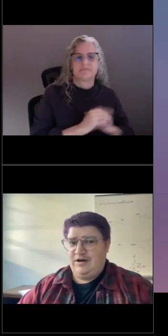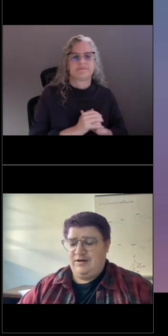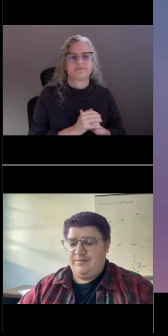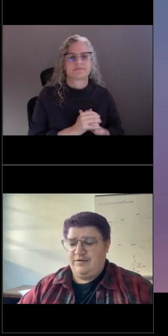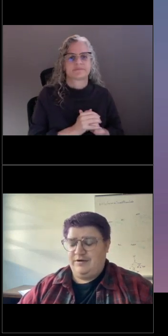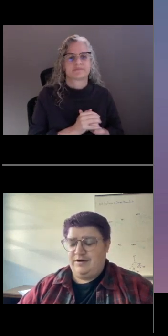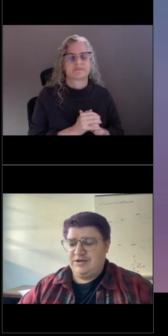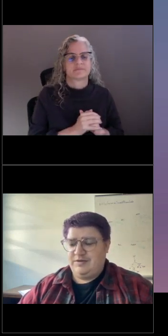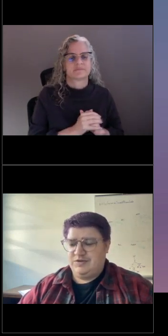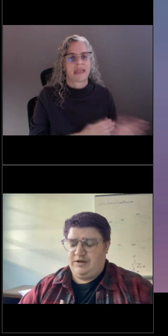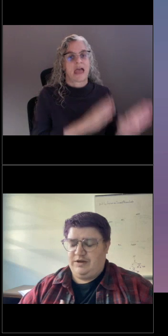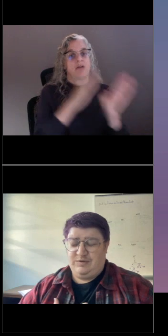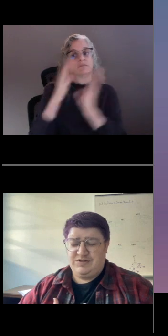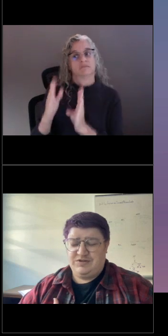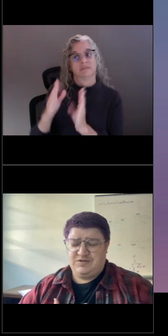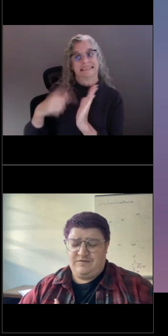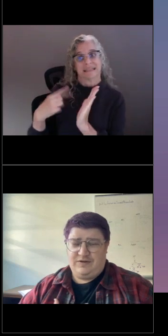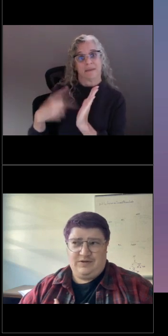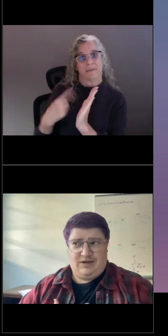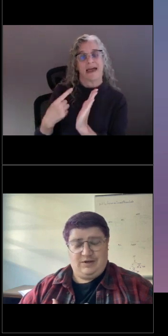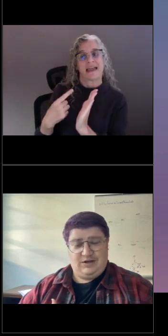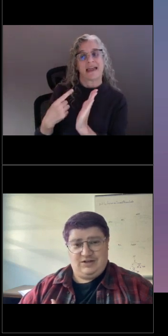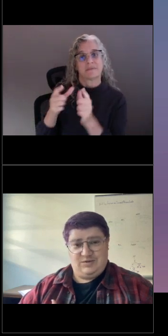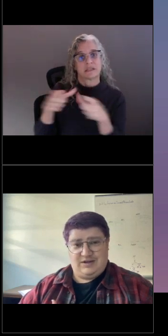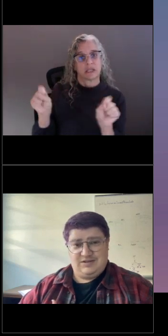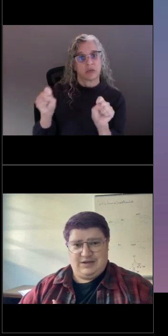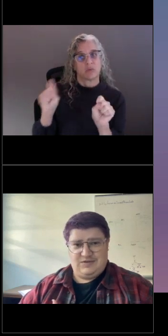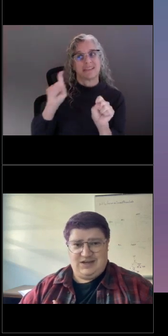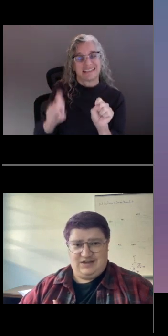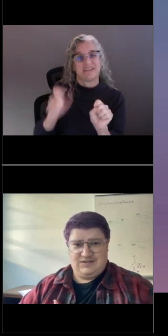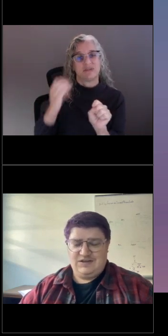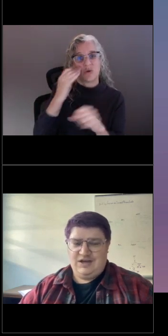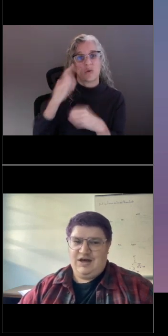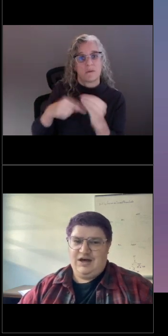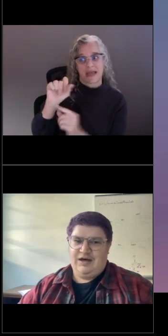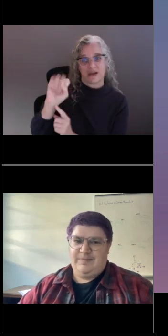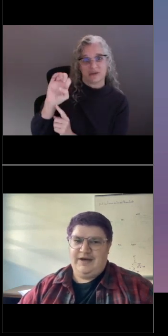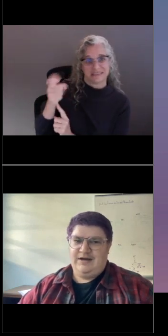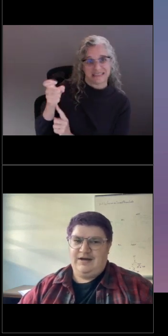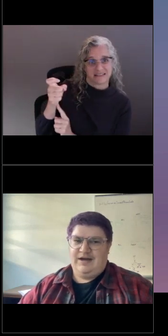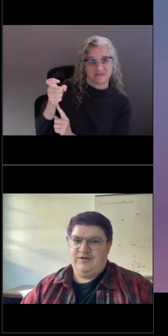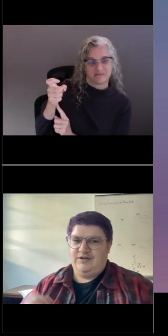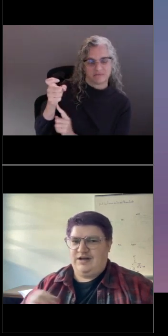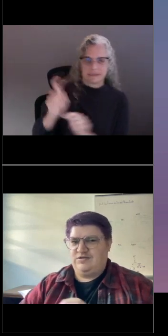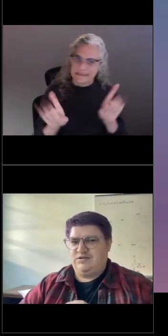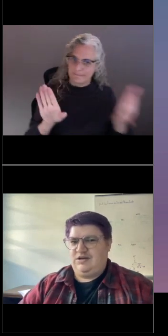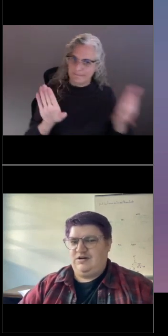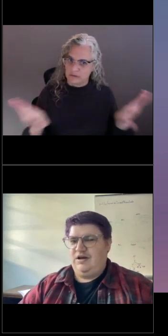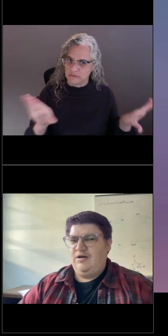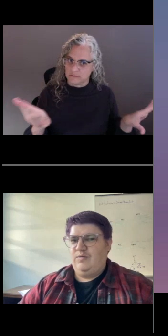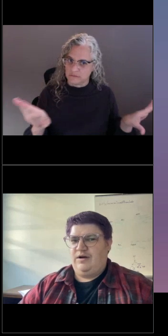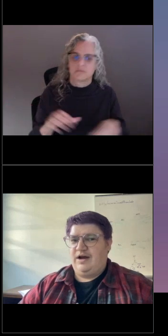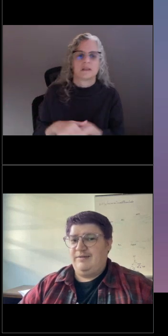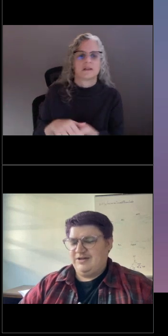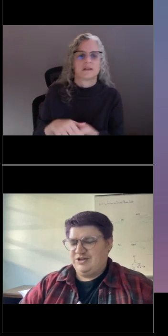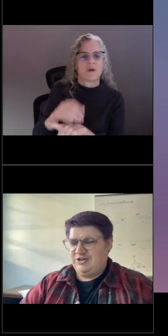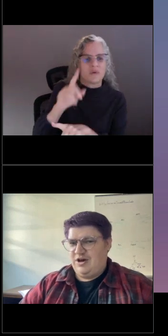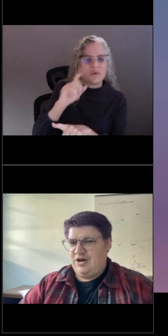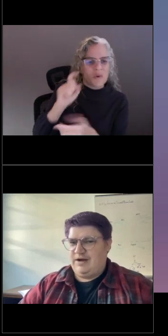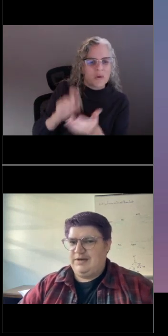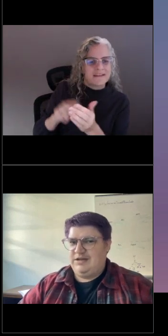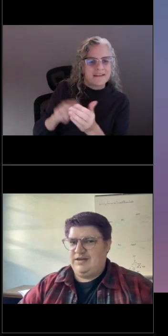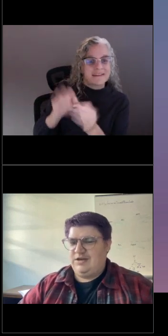However, there are times when linguists sort of feel like we need to ask about sex. And I have a little asterisk here where I'm